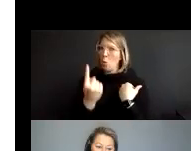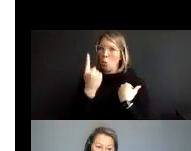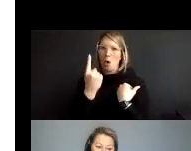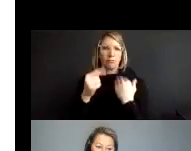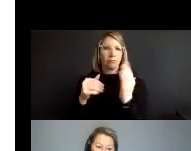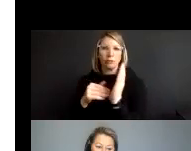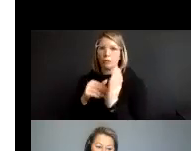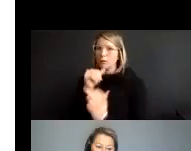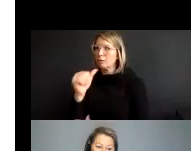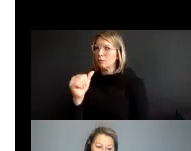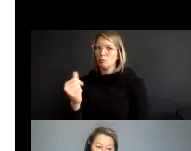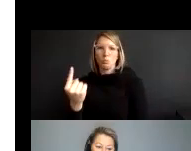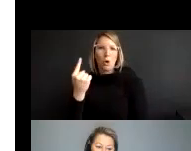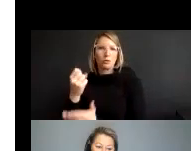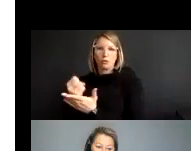process.